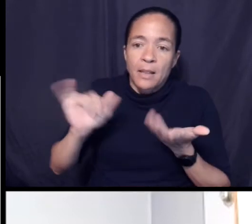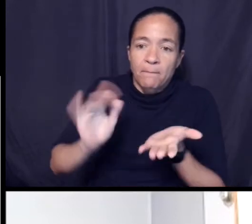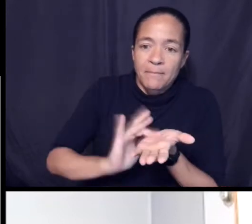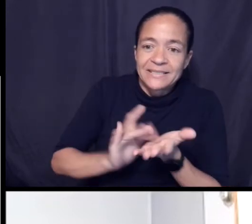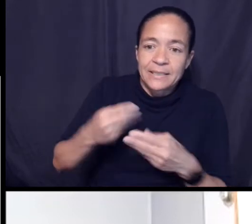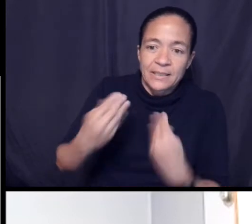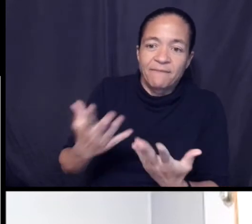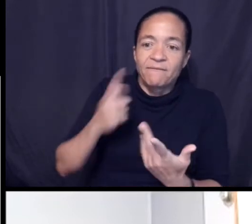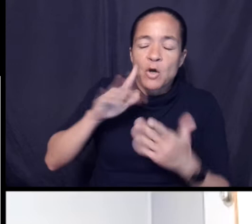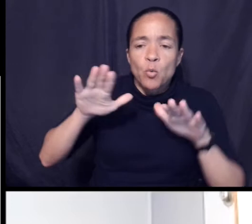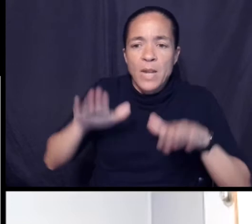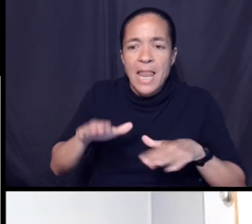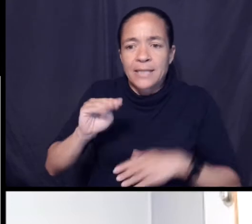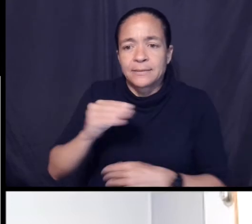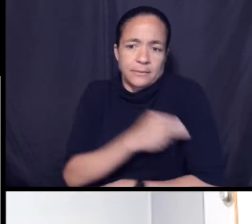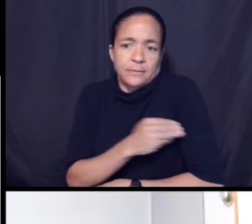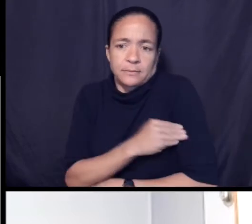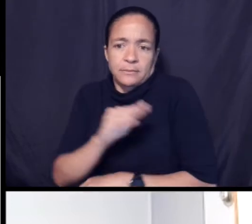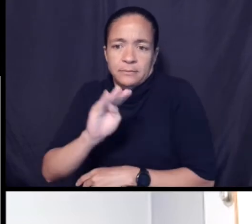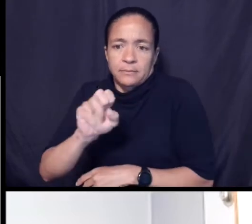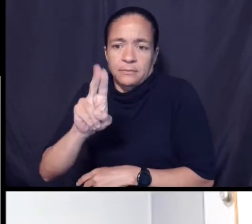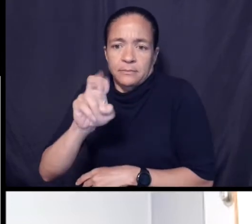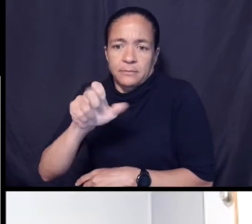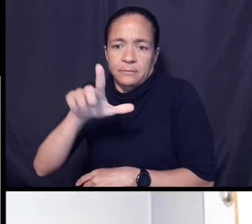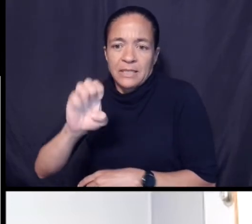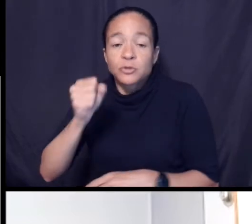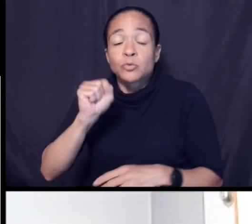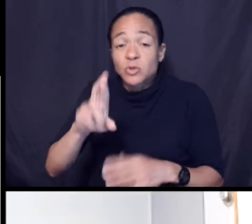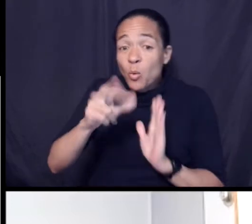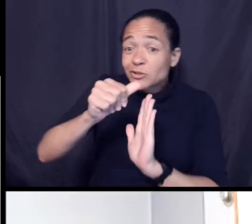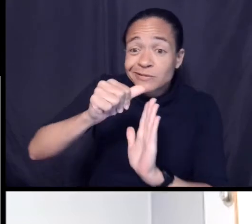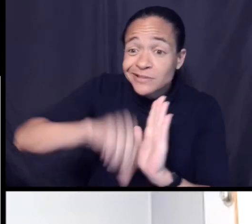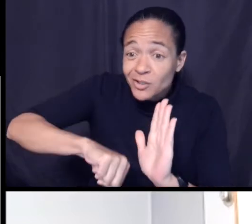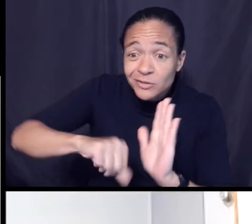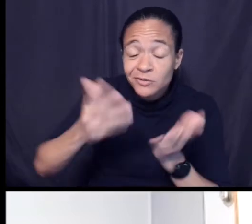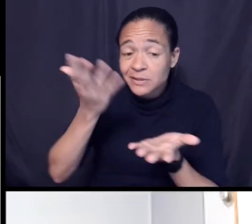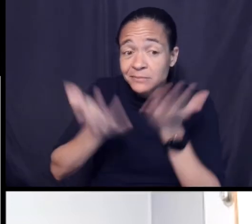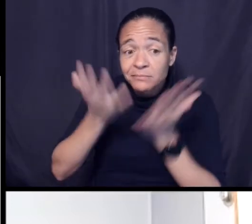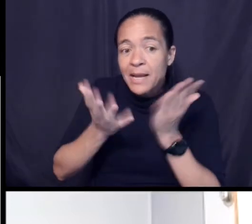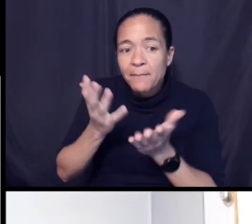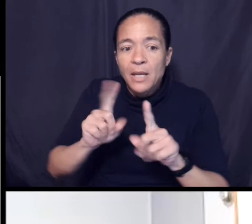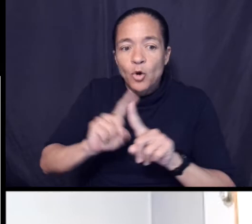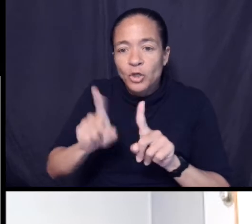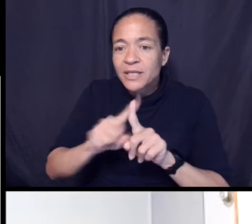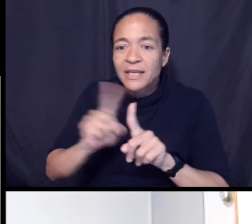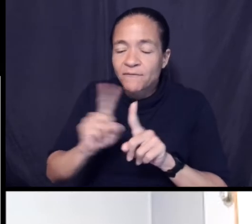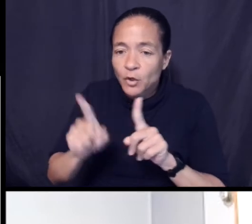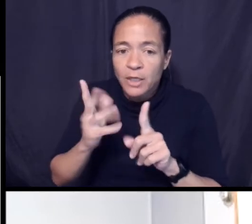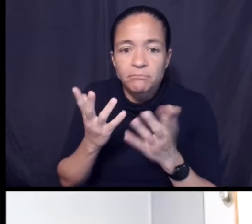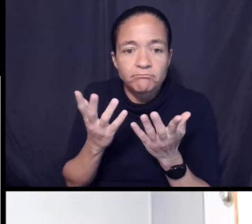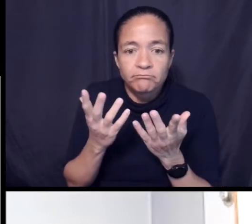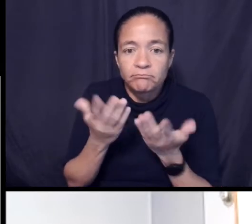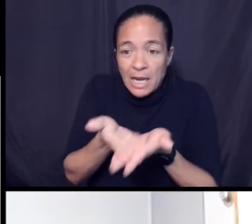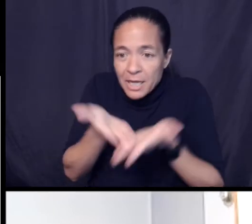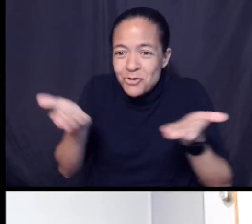relaxants such as baclofen, need of Botox, or need of surgery such as SVR, or just needing bracing equipment like